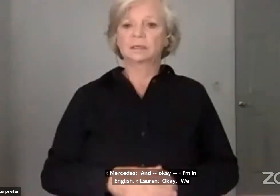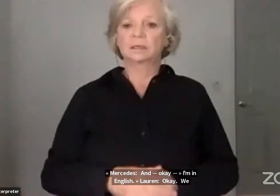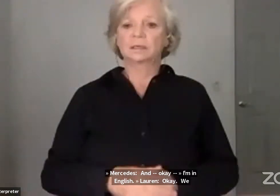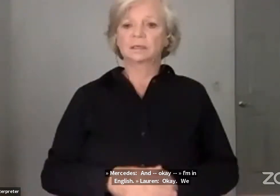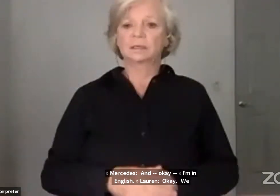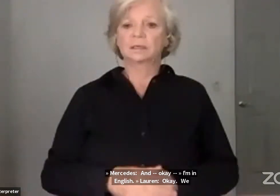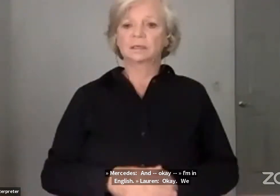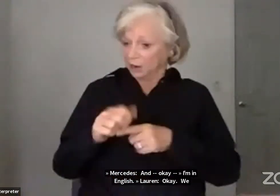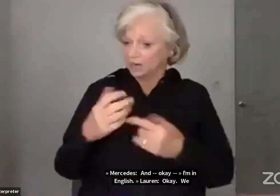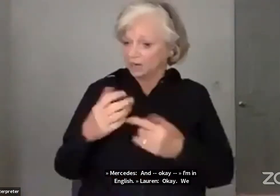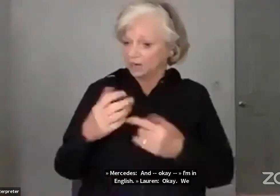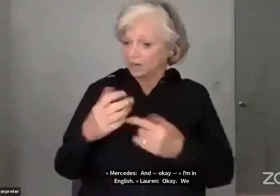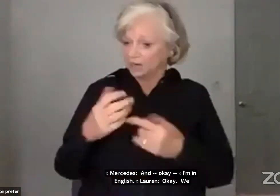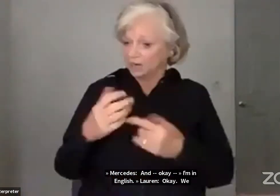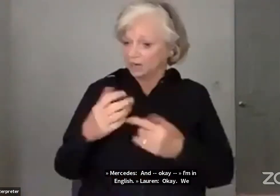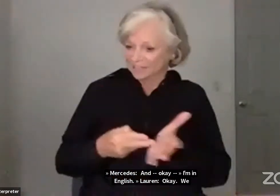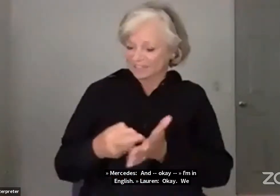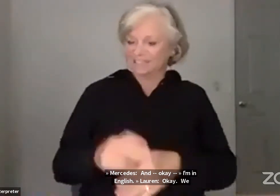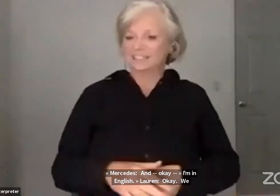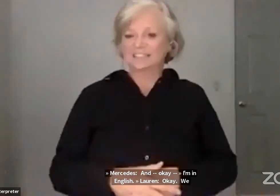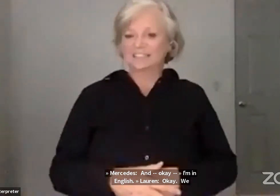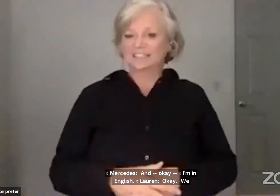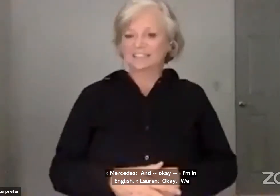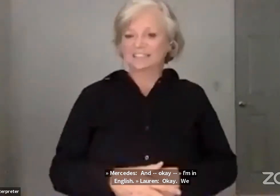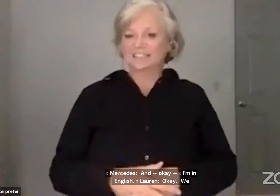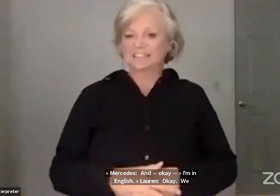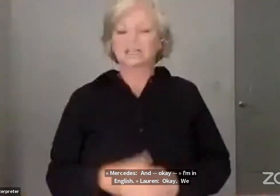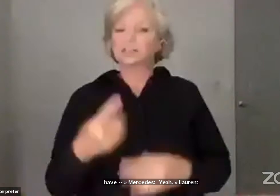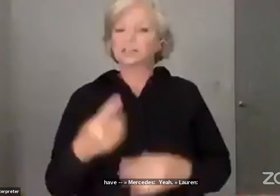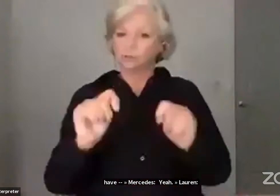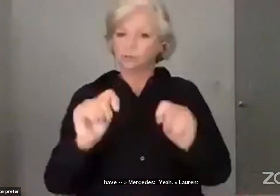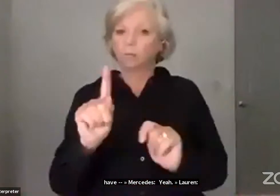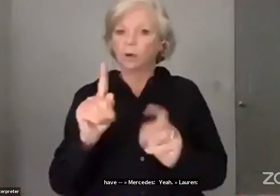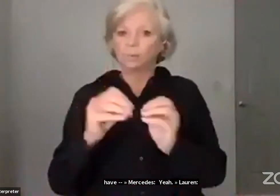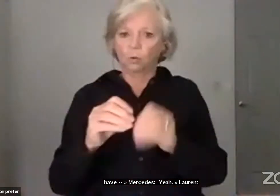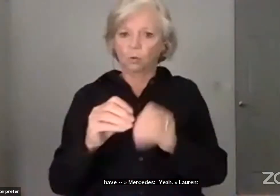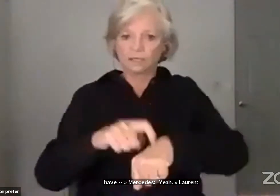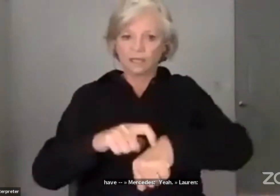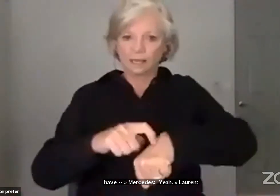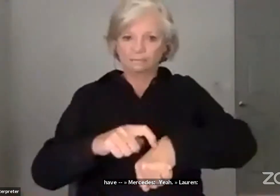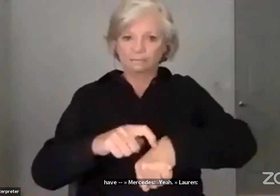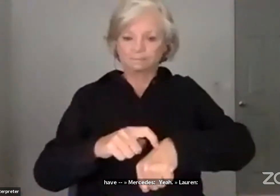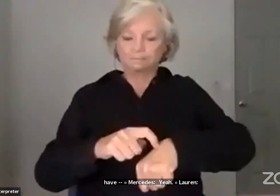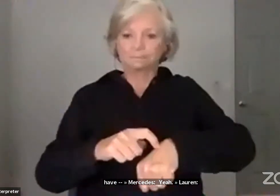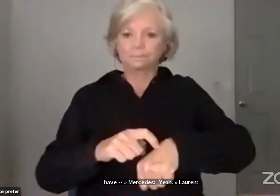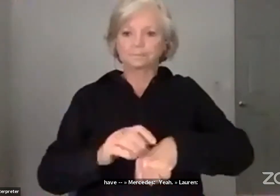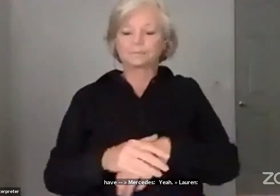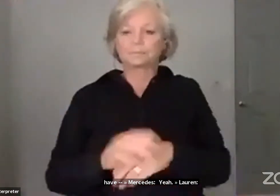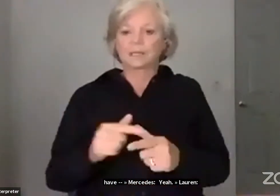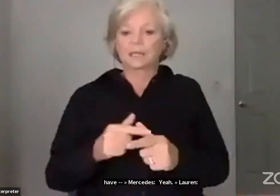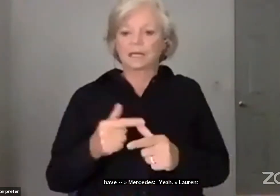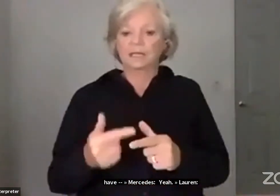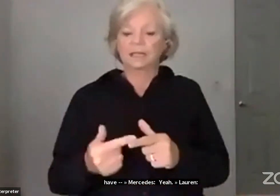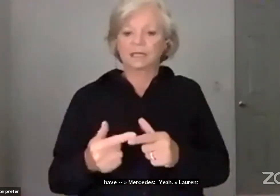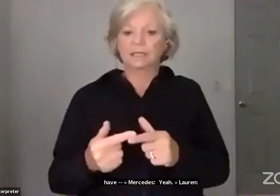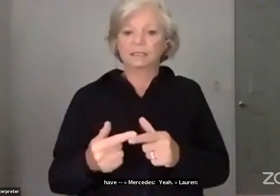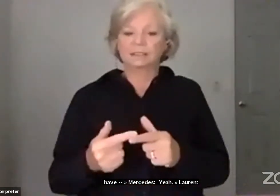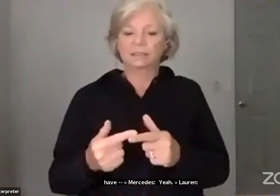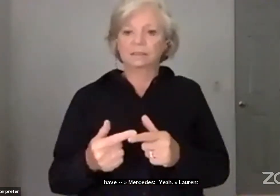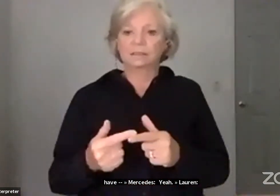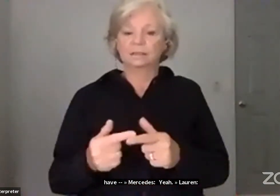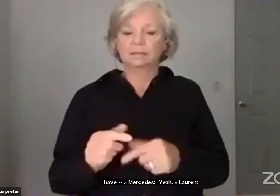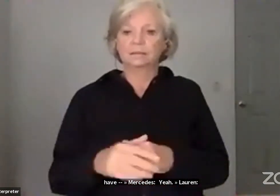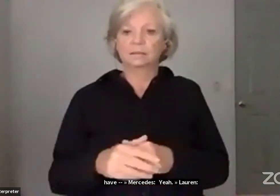continuar? Let me try one more time and then to manage, and then I